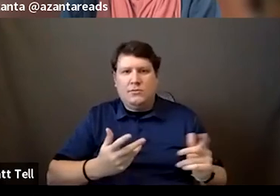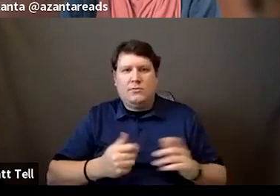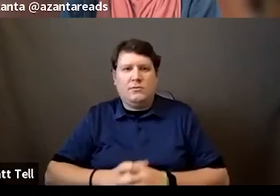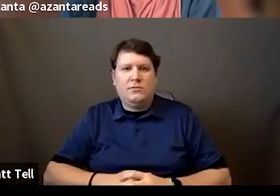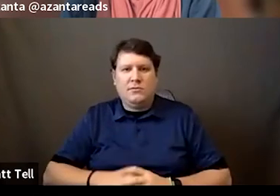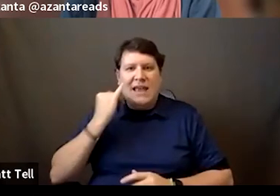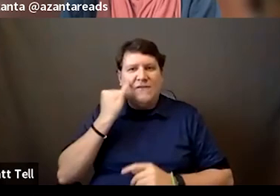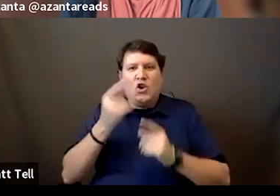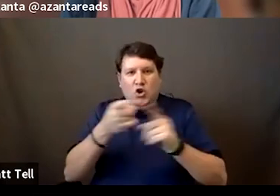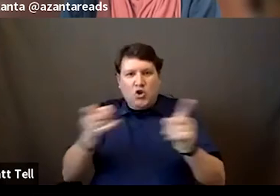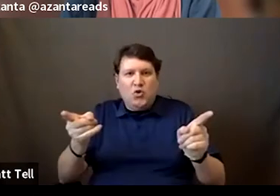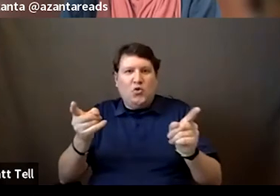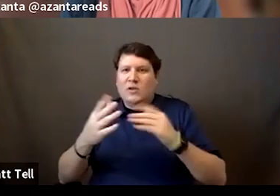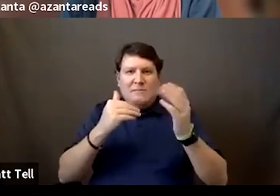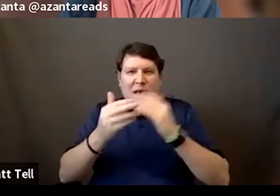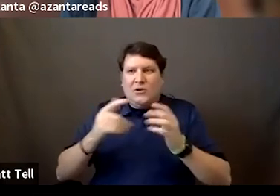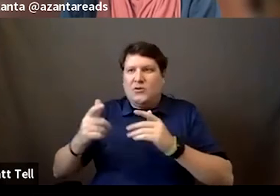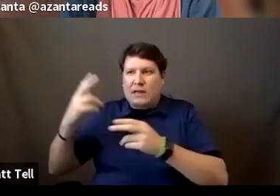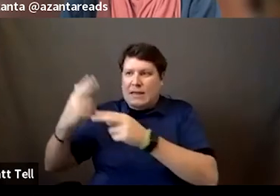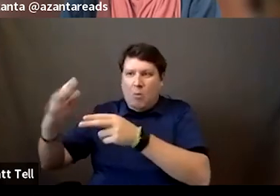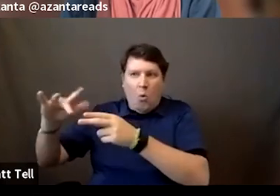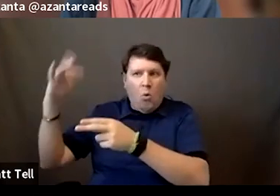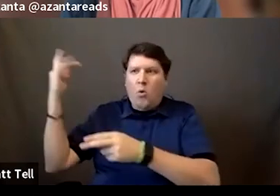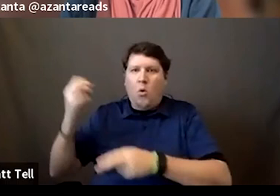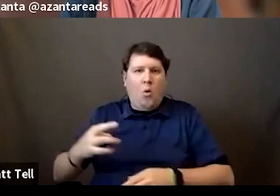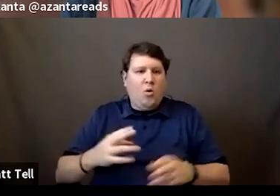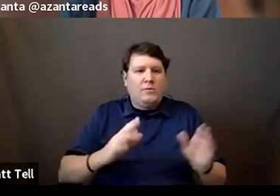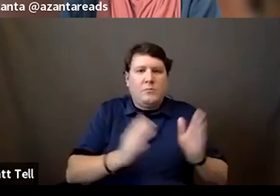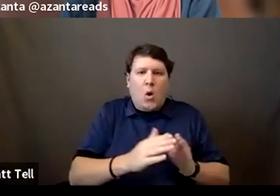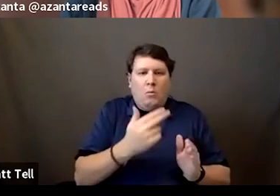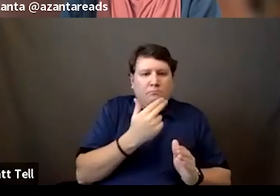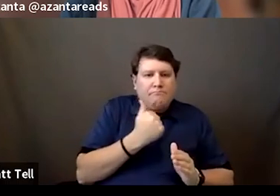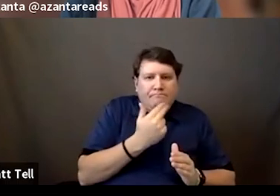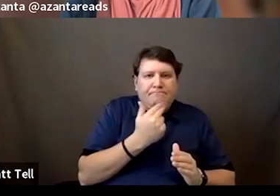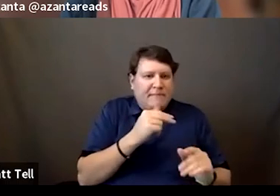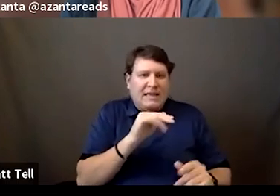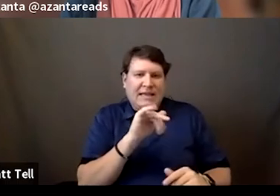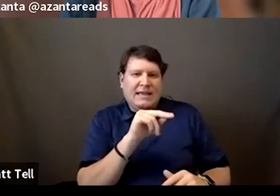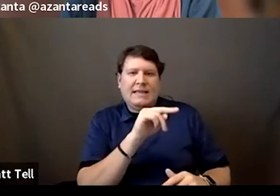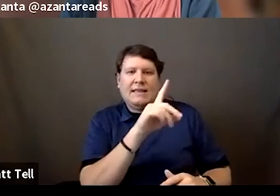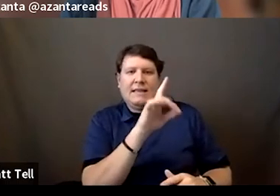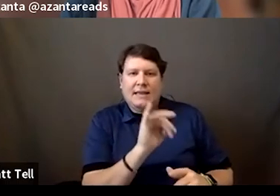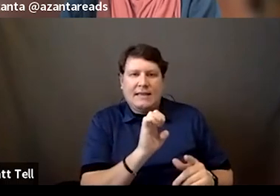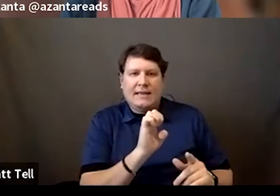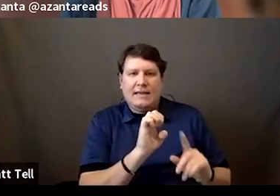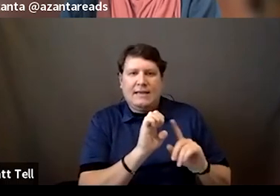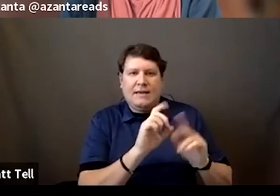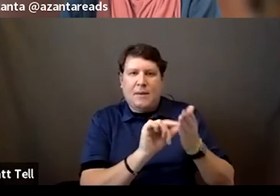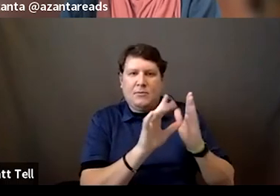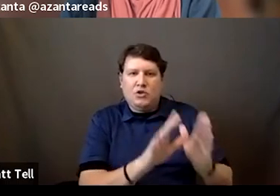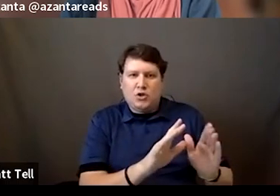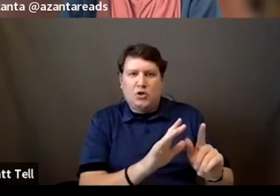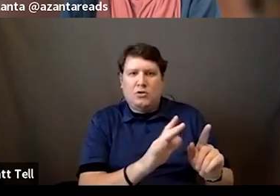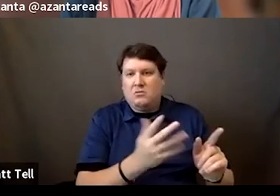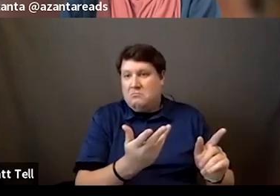to you guys whether it was a big author or small indie, but please feel if there's anything you guys want to add. And I'll speak to